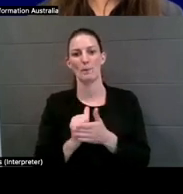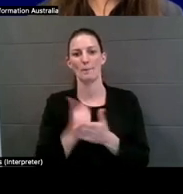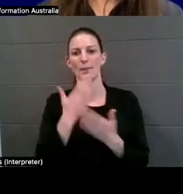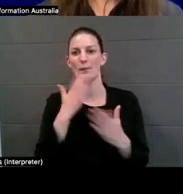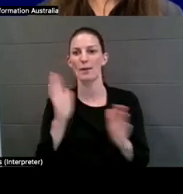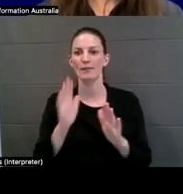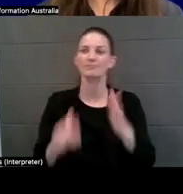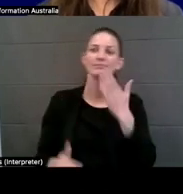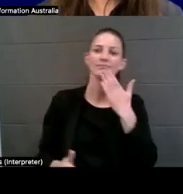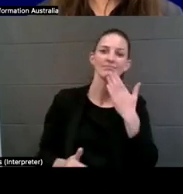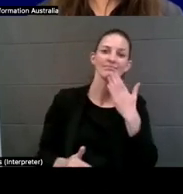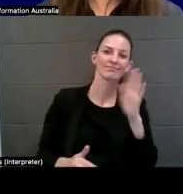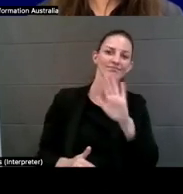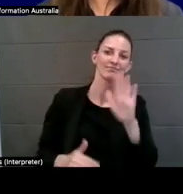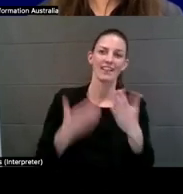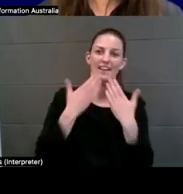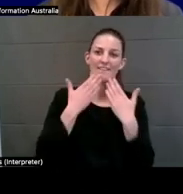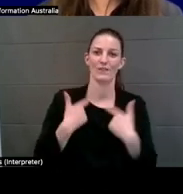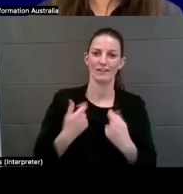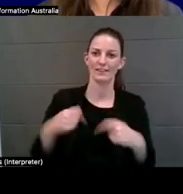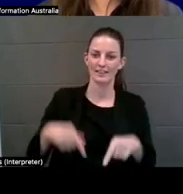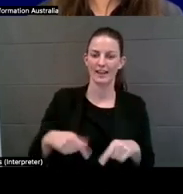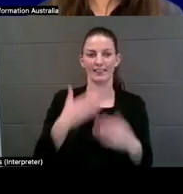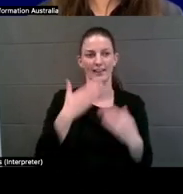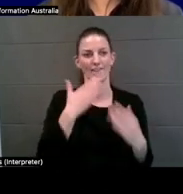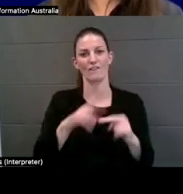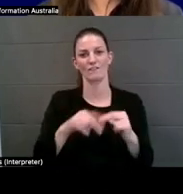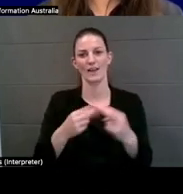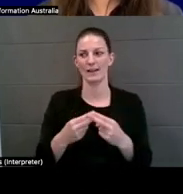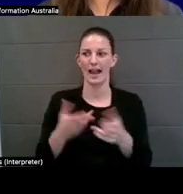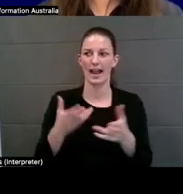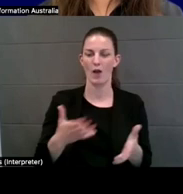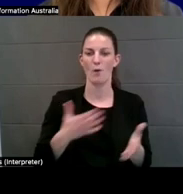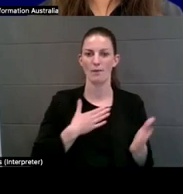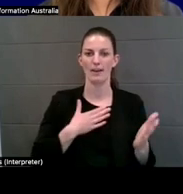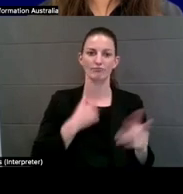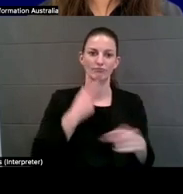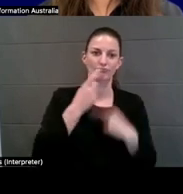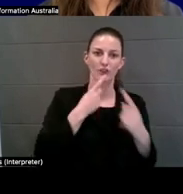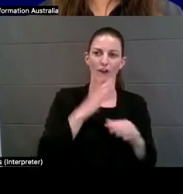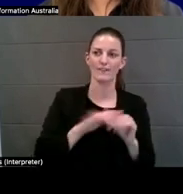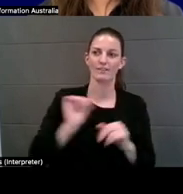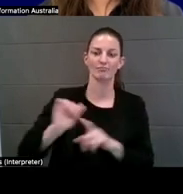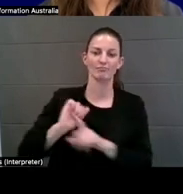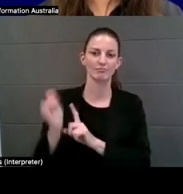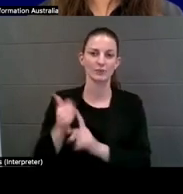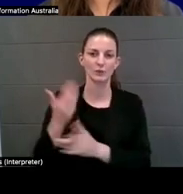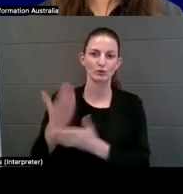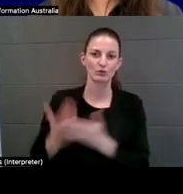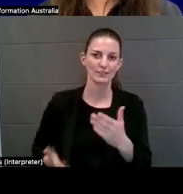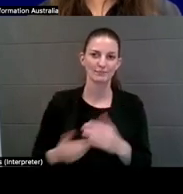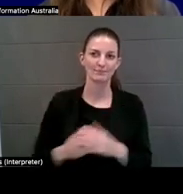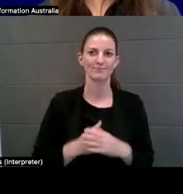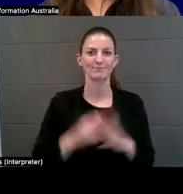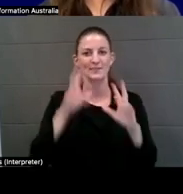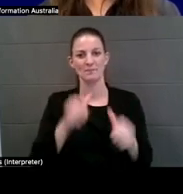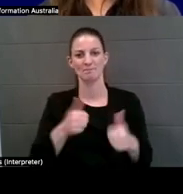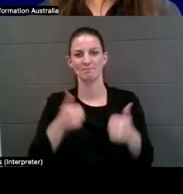everyone. Thanks so much for having me, and thanks to all the families that allowed their stories to be told as well in the case study. Take care.